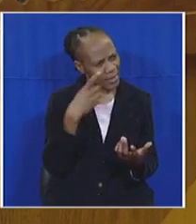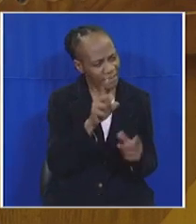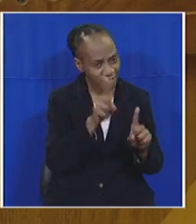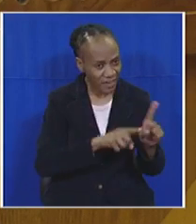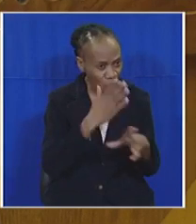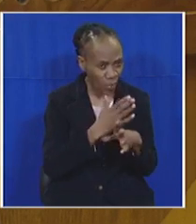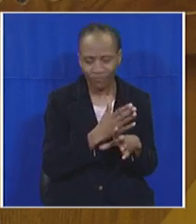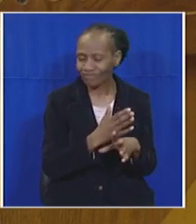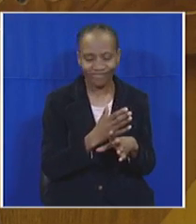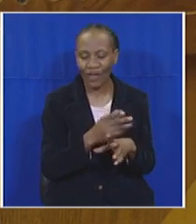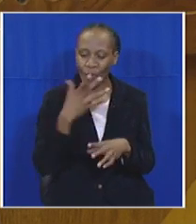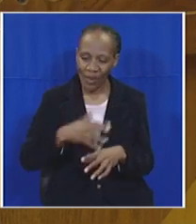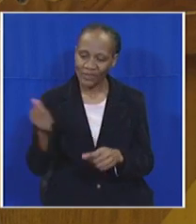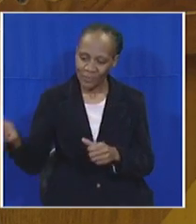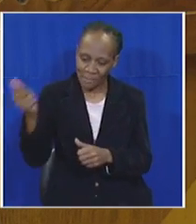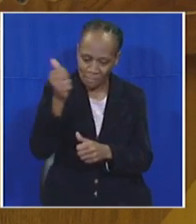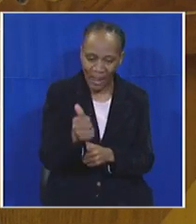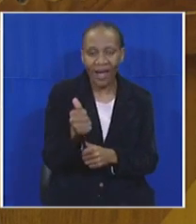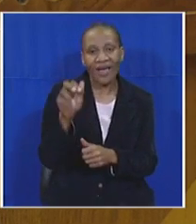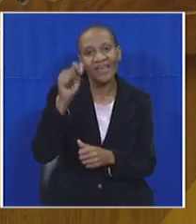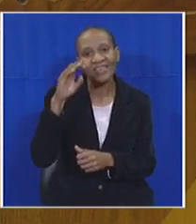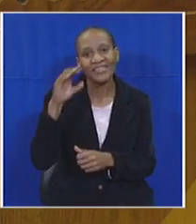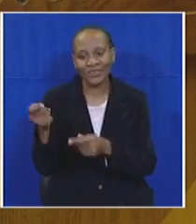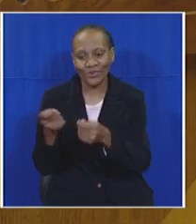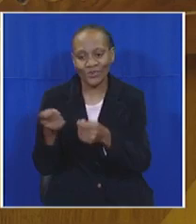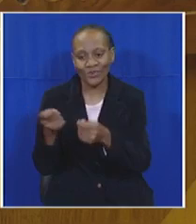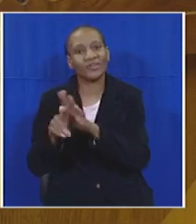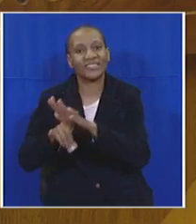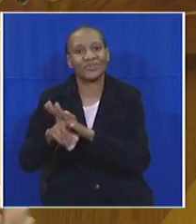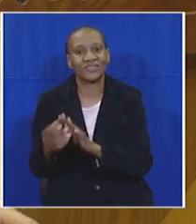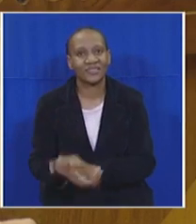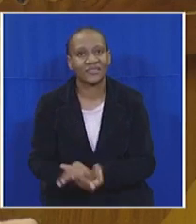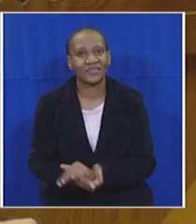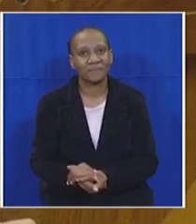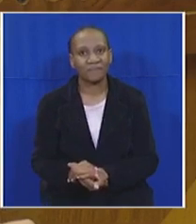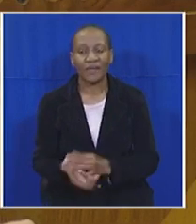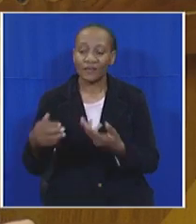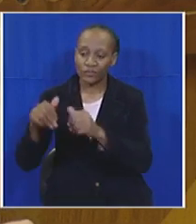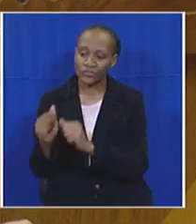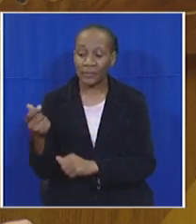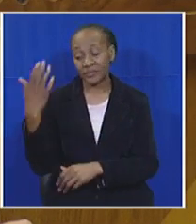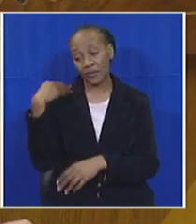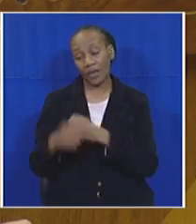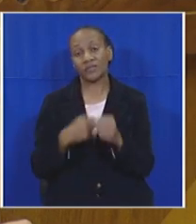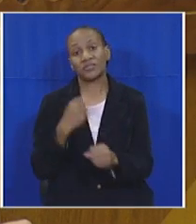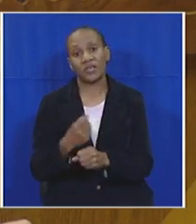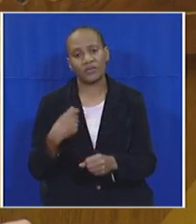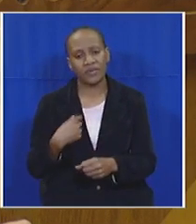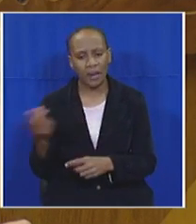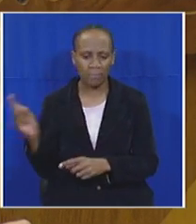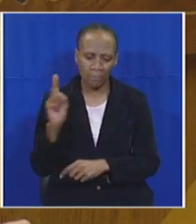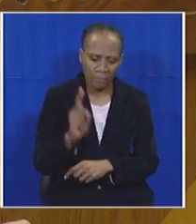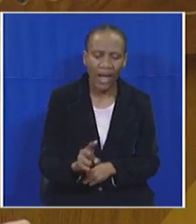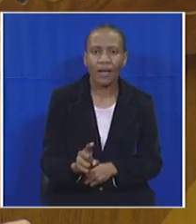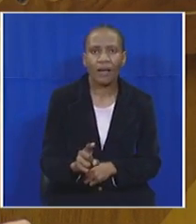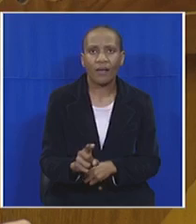because it puts the ANC back in charge of the district's biggest cash cow. Now, Chairperson, last year I was called to order in this House for calling